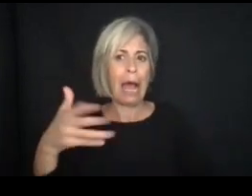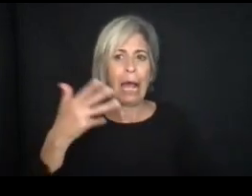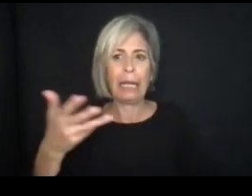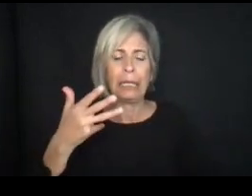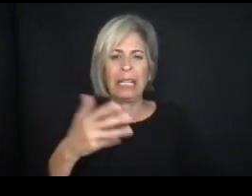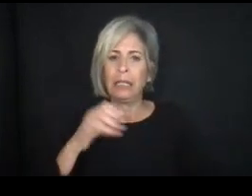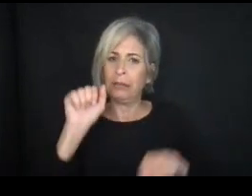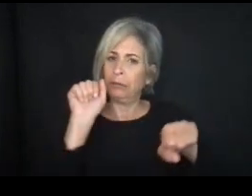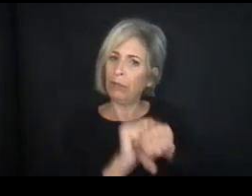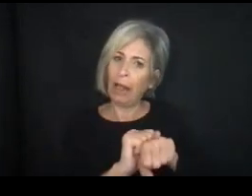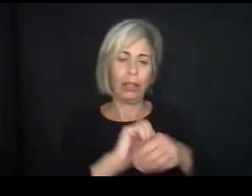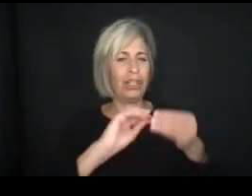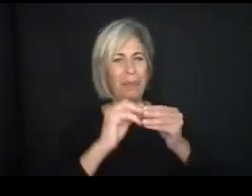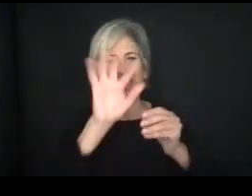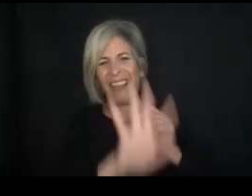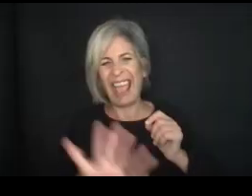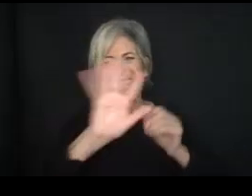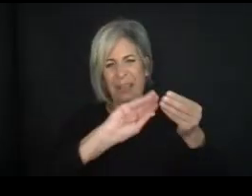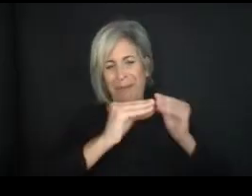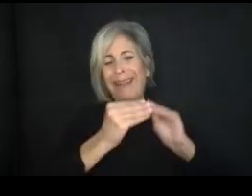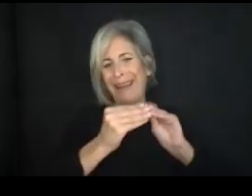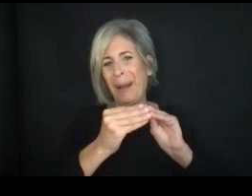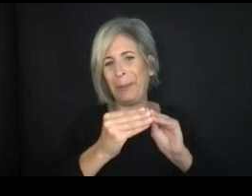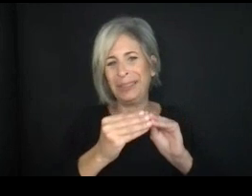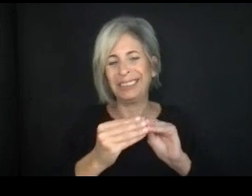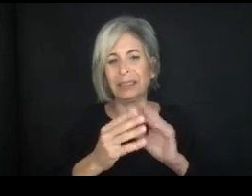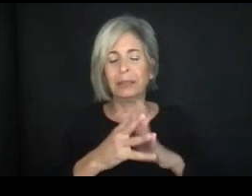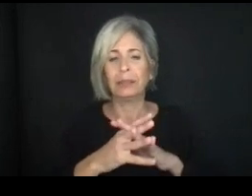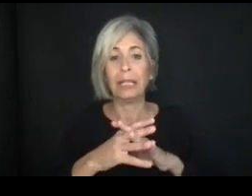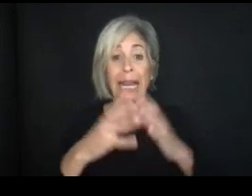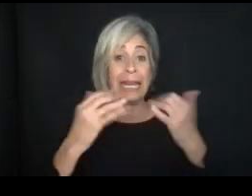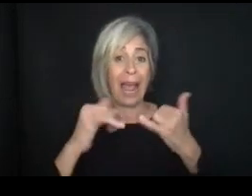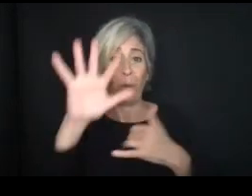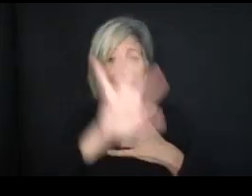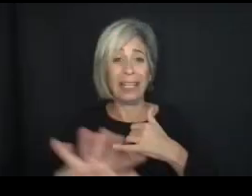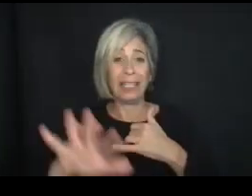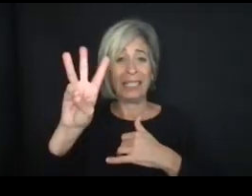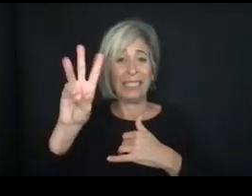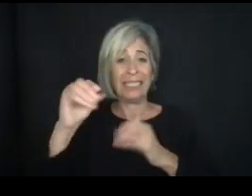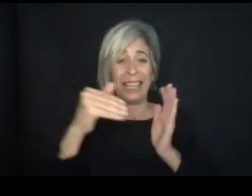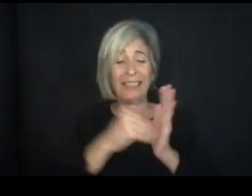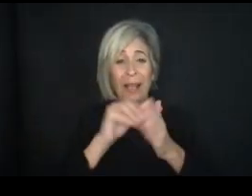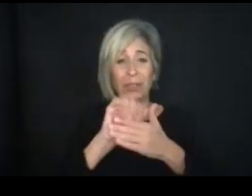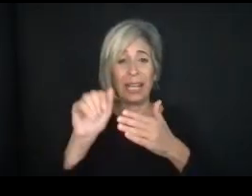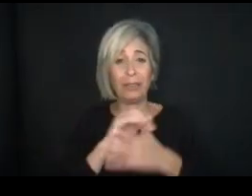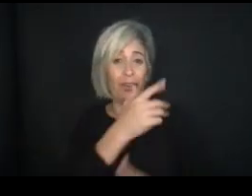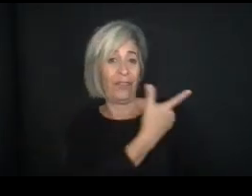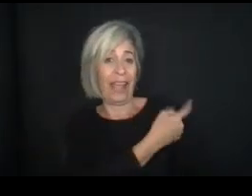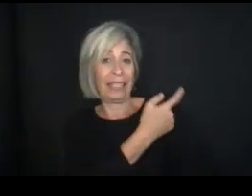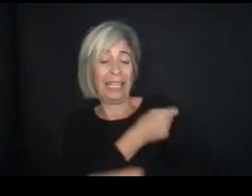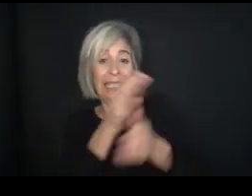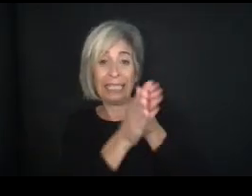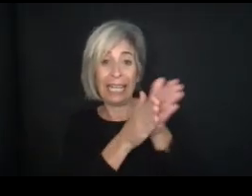solid numbers yet. They're estimated. So right now we've estimated $60,000 for our vaccine incentive. That was for the purchase of gift cards.